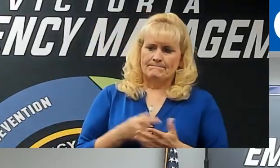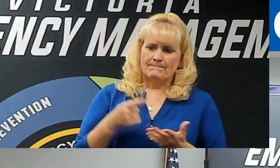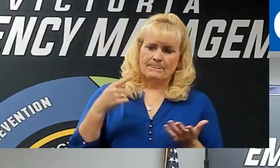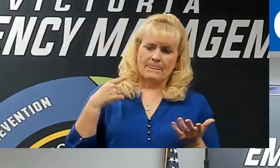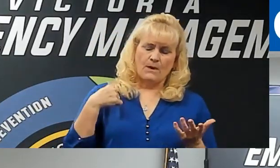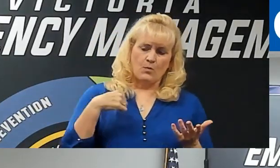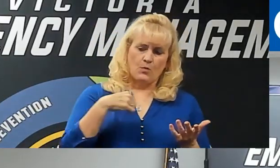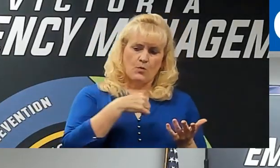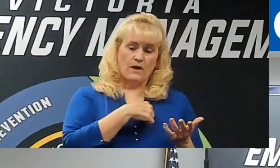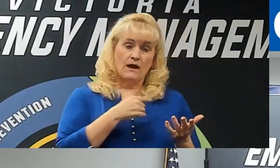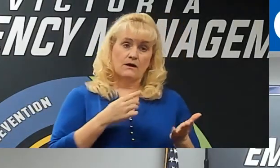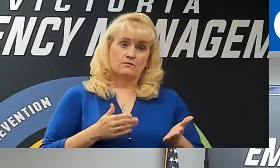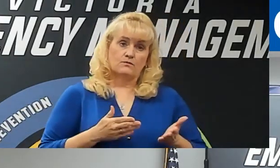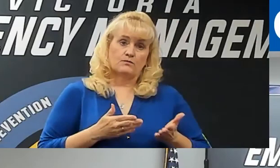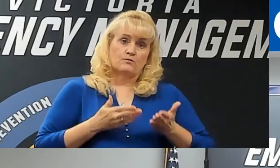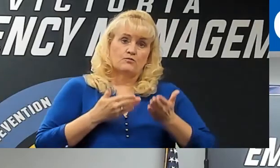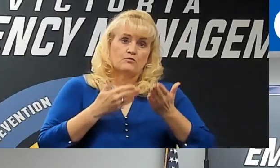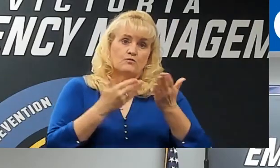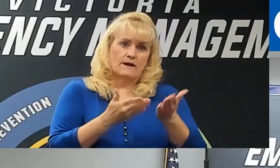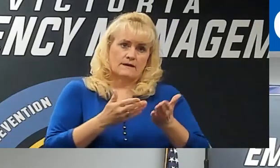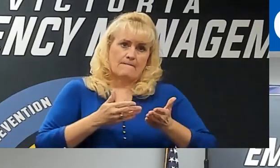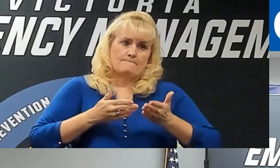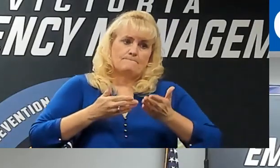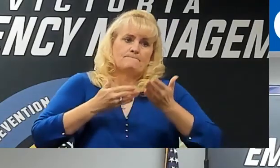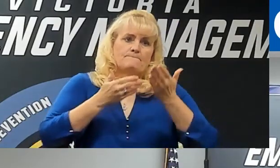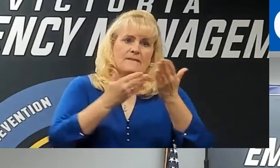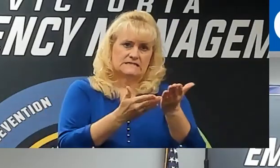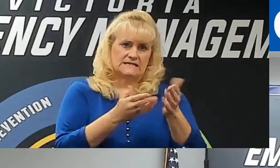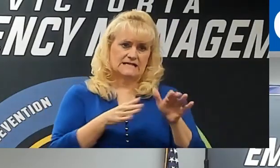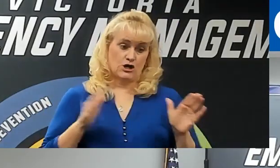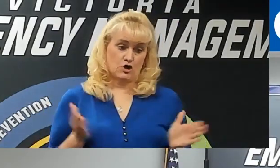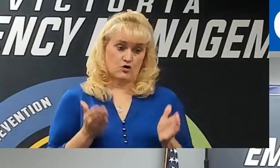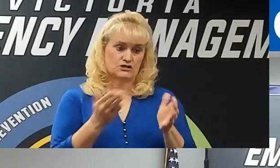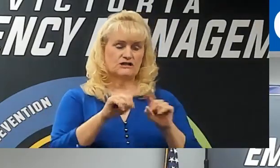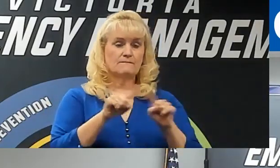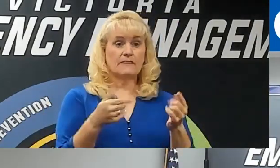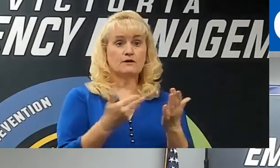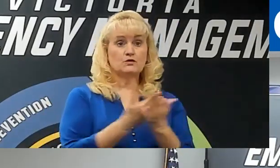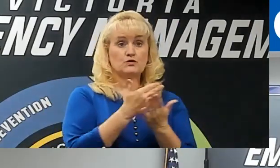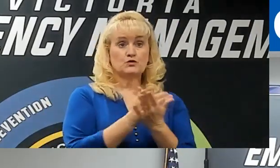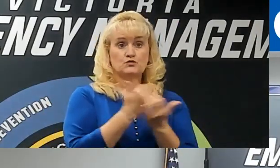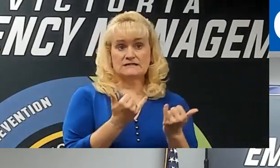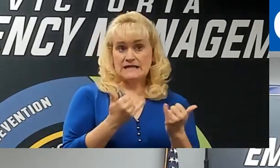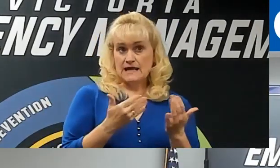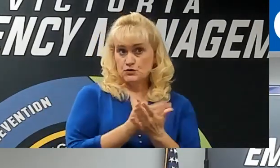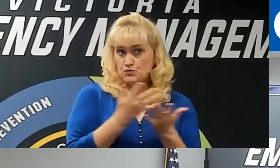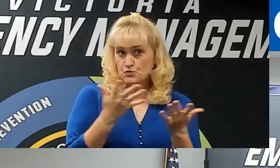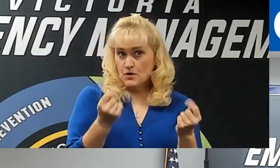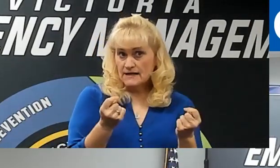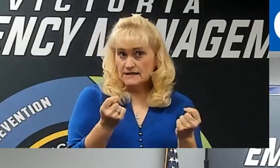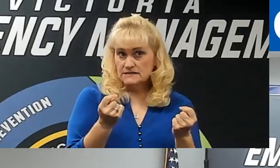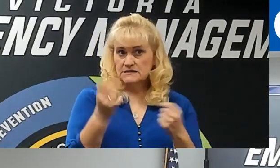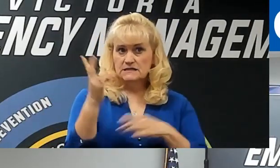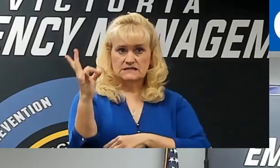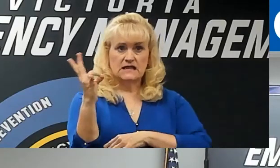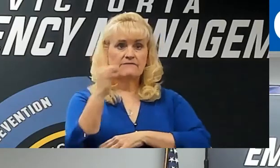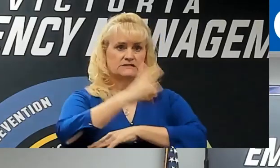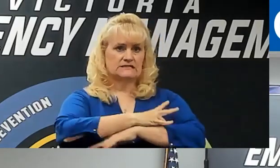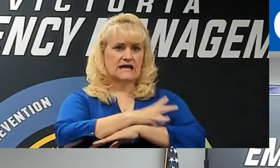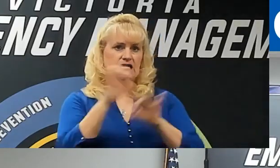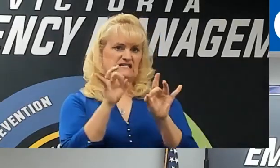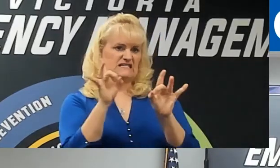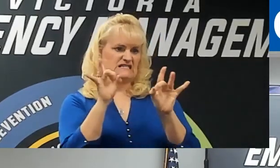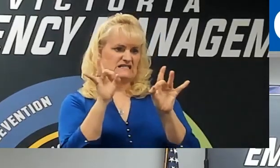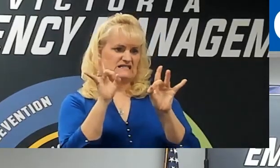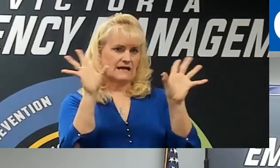these recommendations and encouragement. One thing that is new today is the 7-day disaster declaration as we